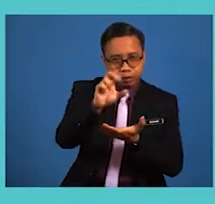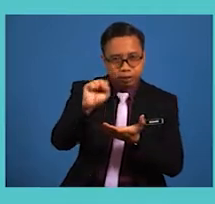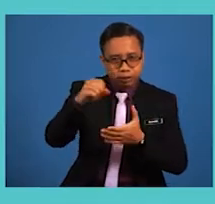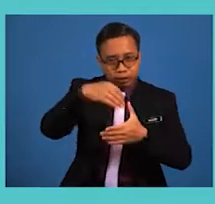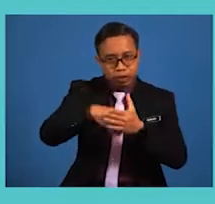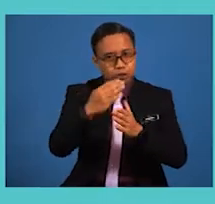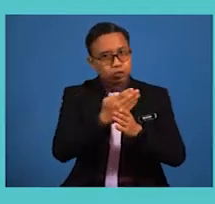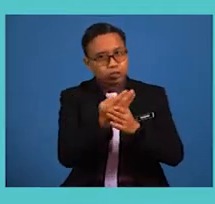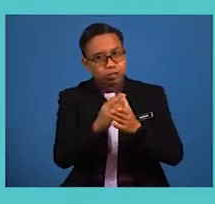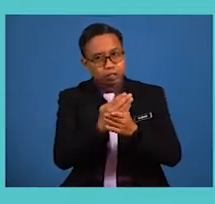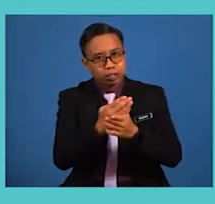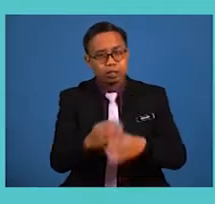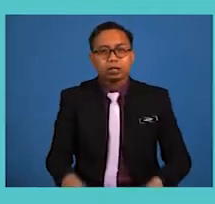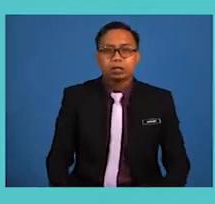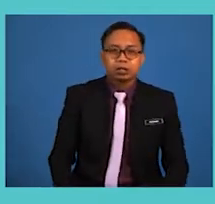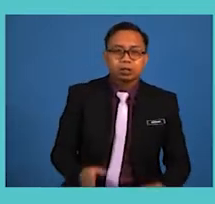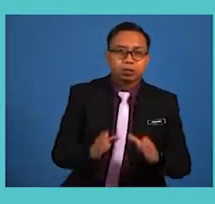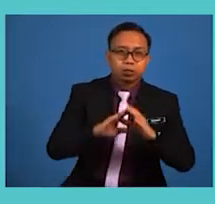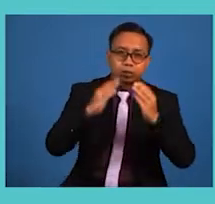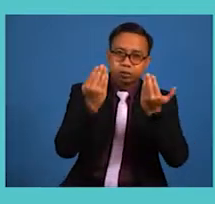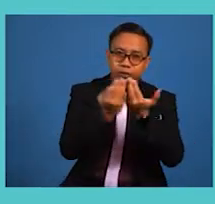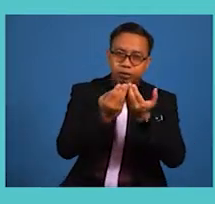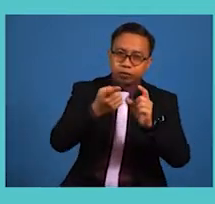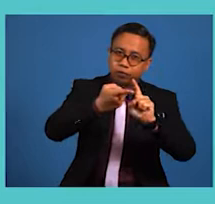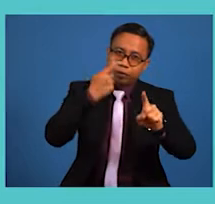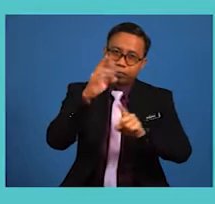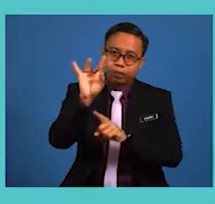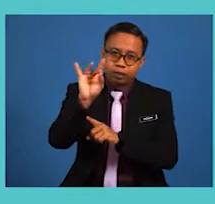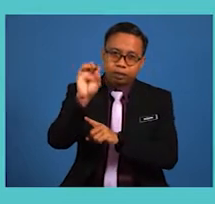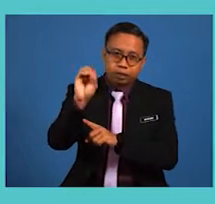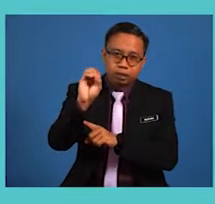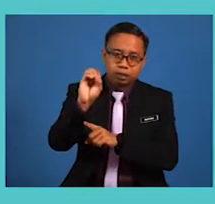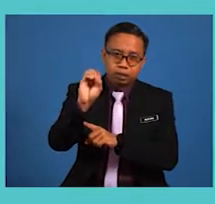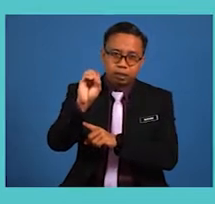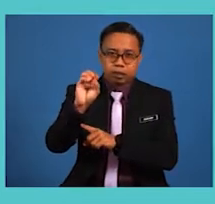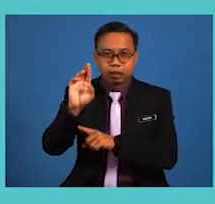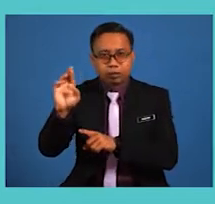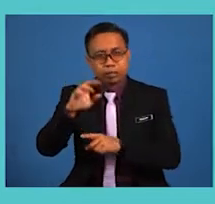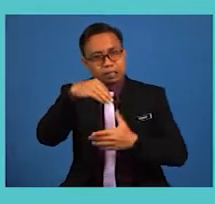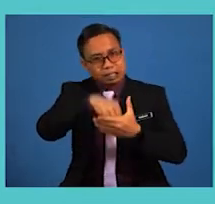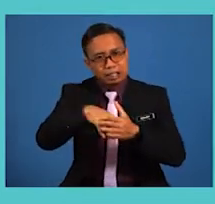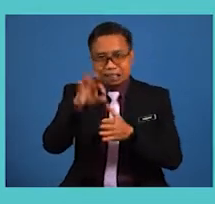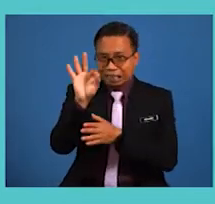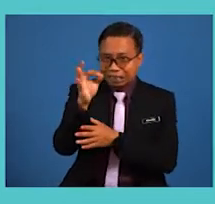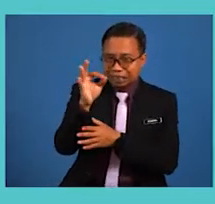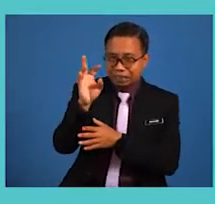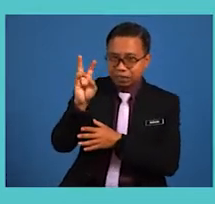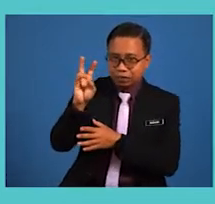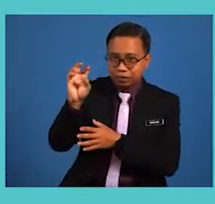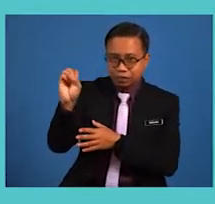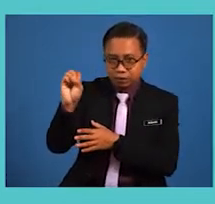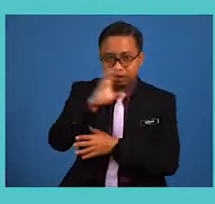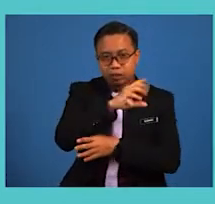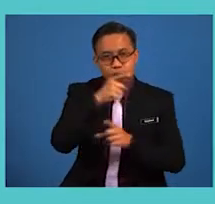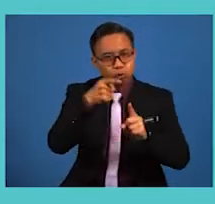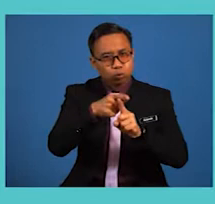shares rose significantly from 80,000 in 1970 to